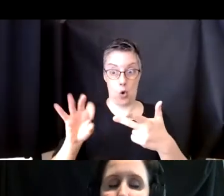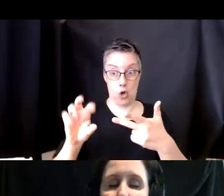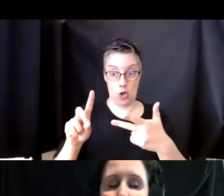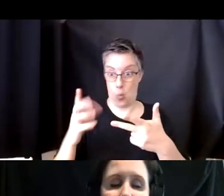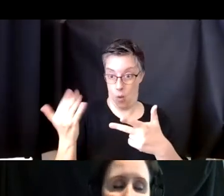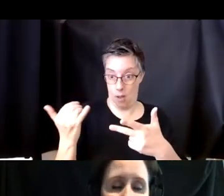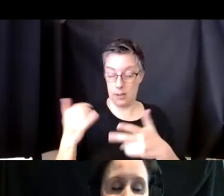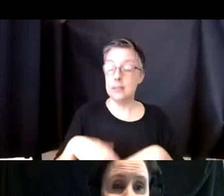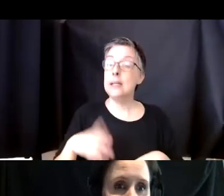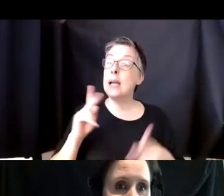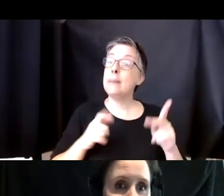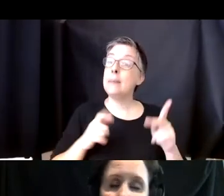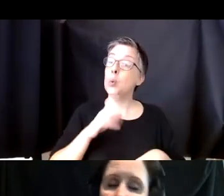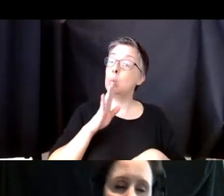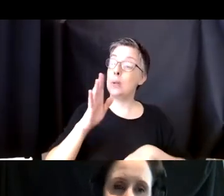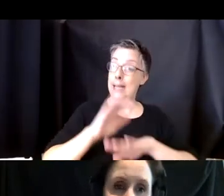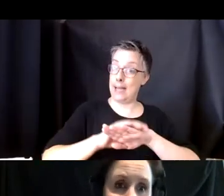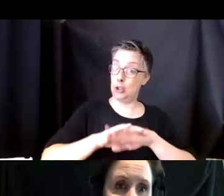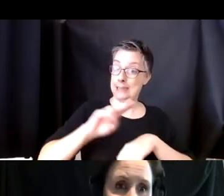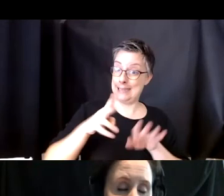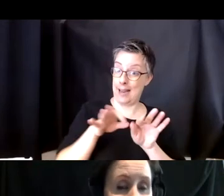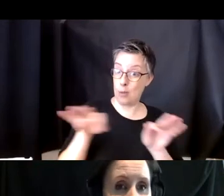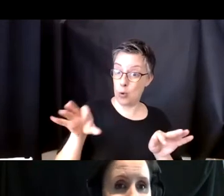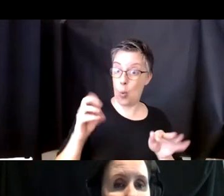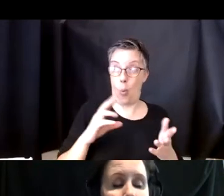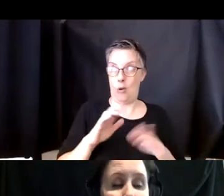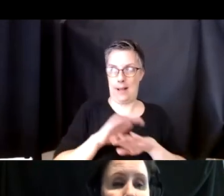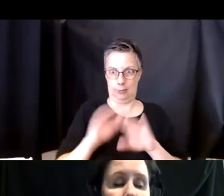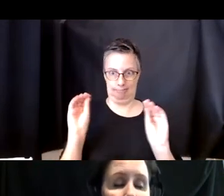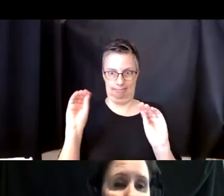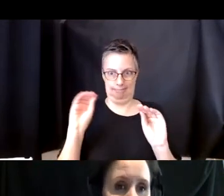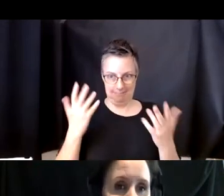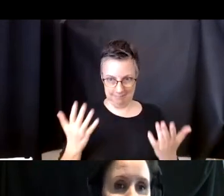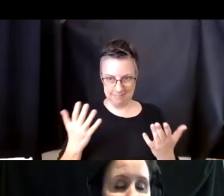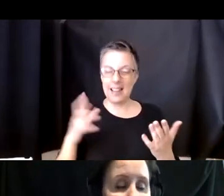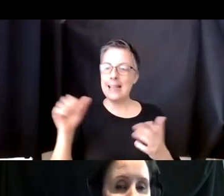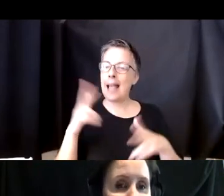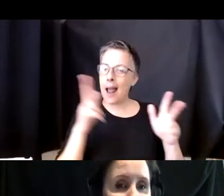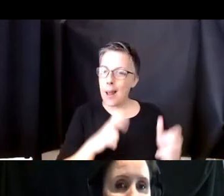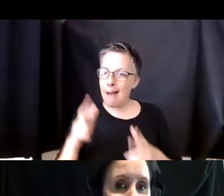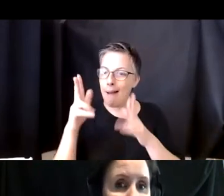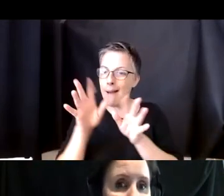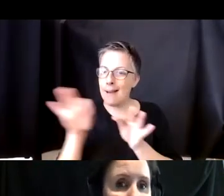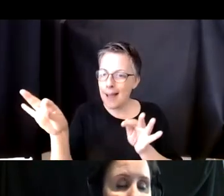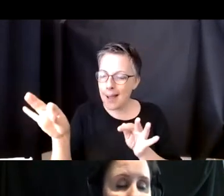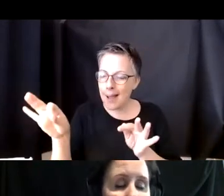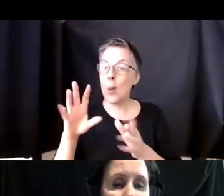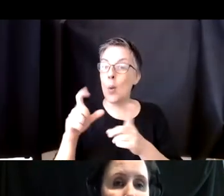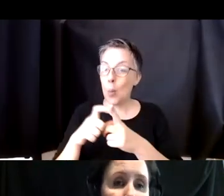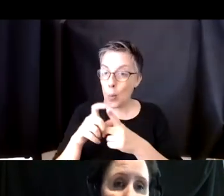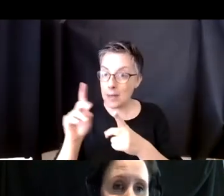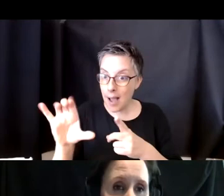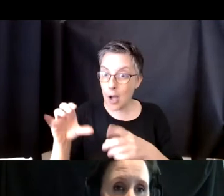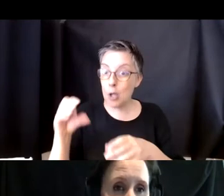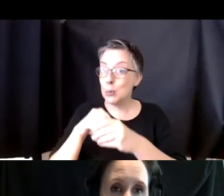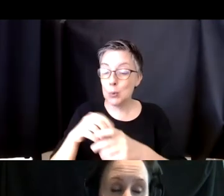people who speak English as a second language or not English at all, you can upload the caption Word document into